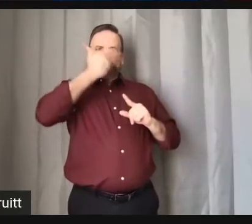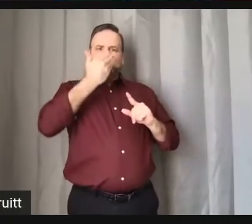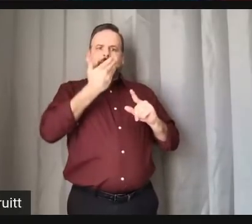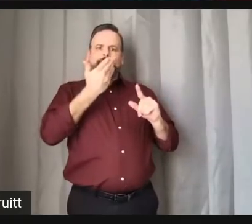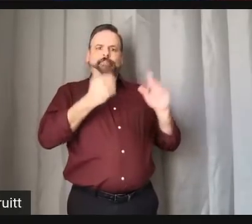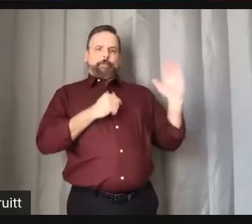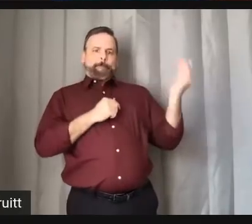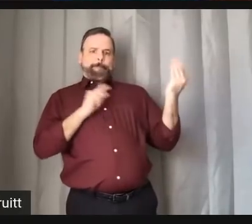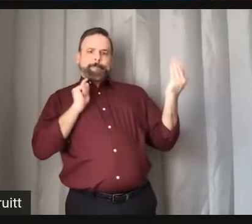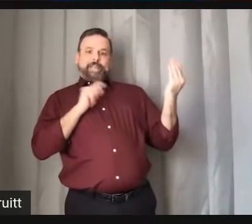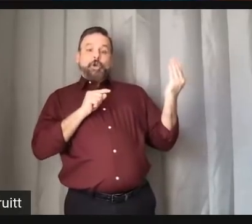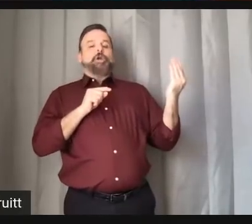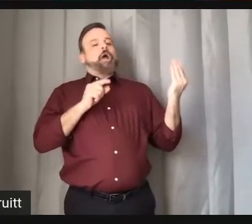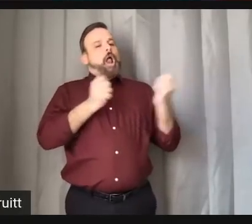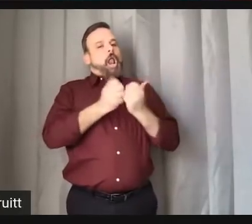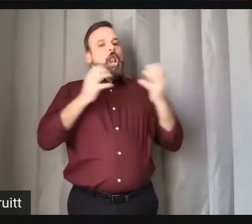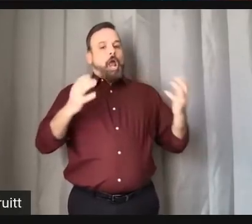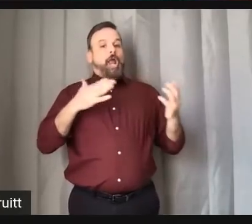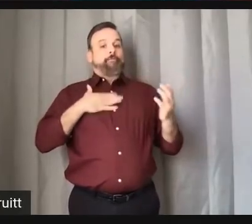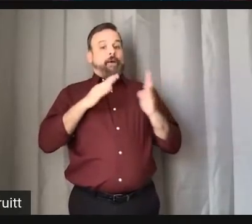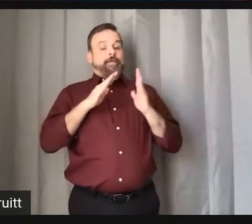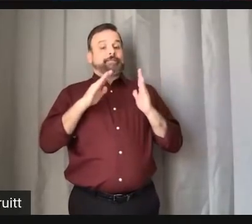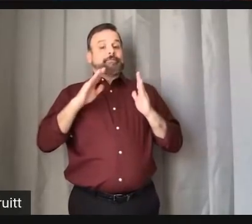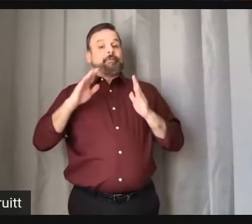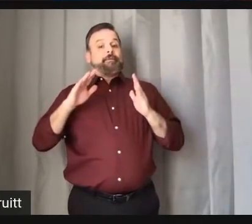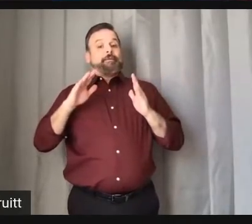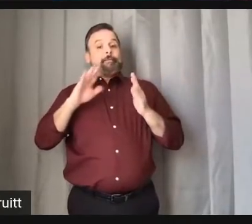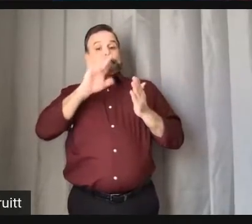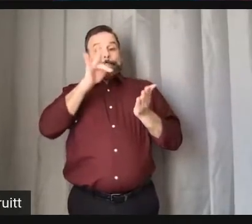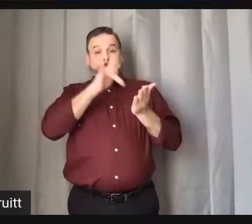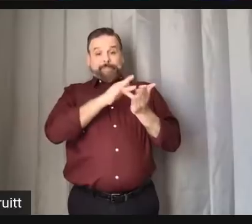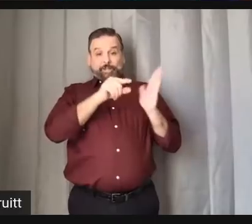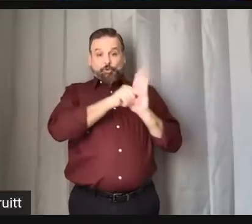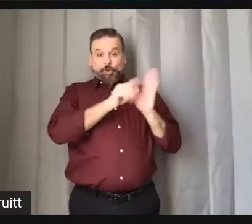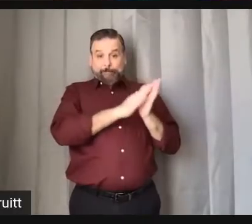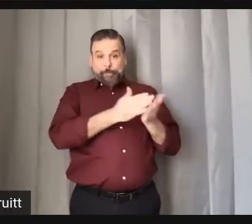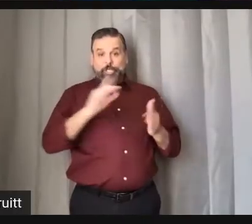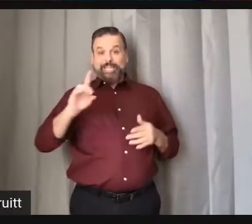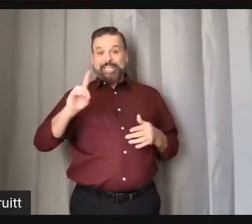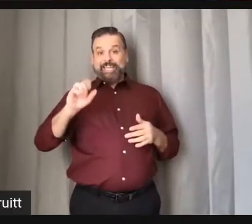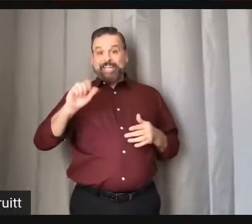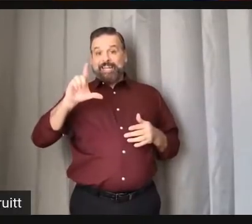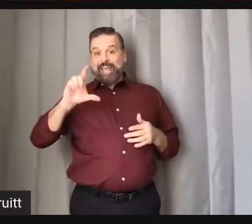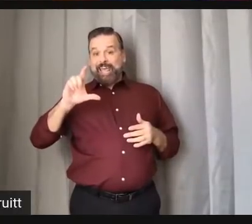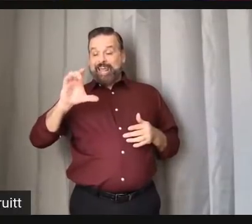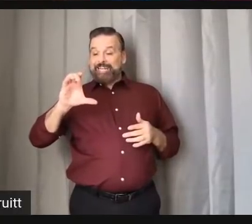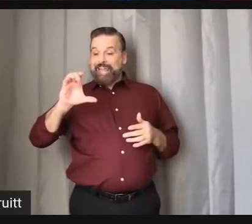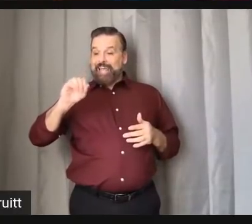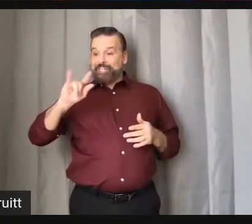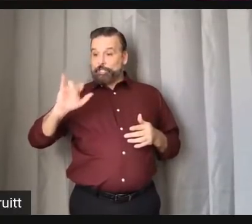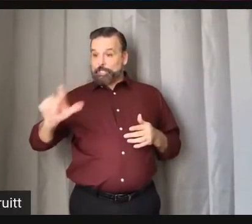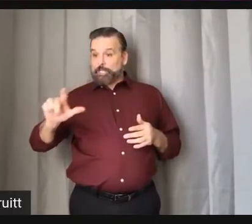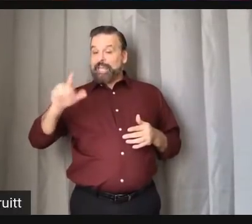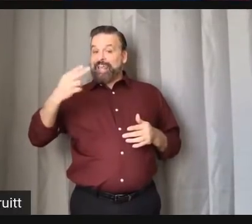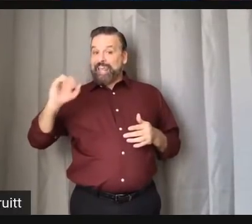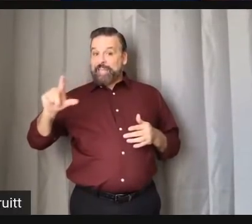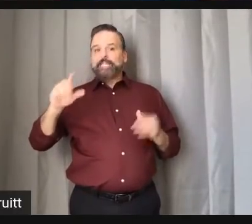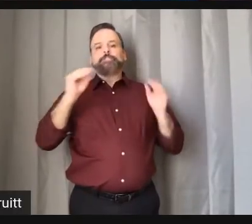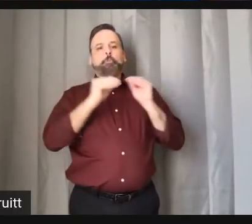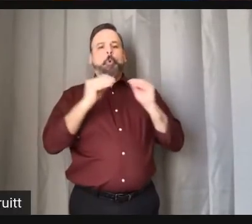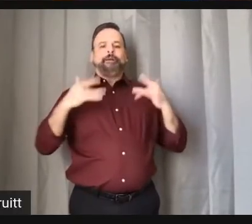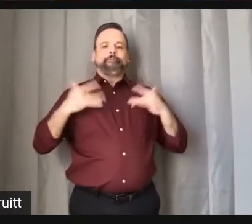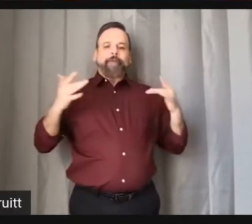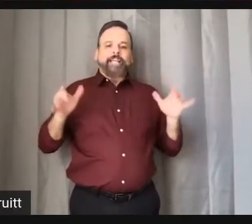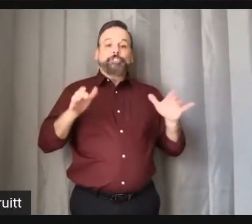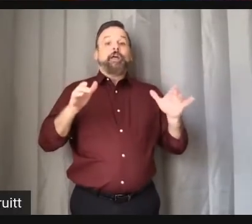A lot of DACTYL HILL SQUAD is really forward driving adventure, and they do process stuff because there's heavy things happening, but